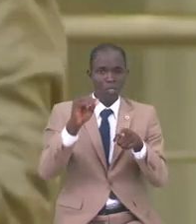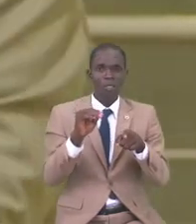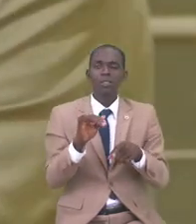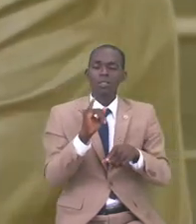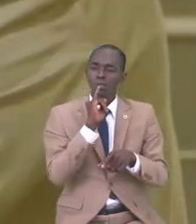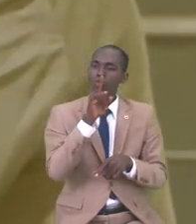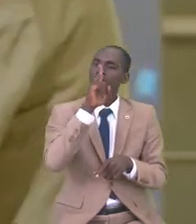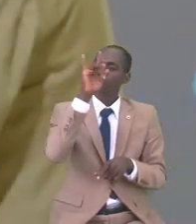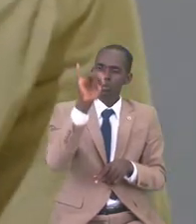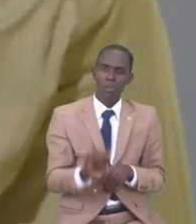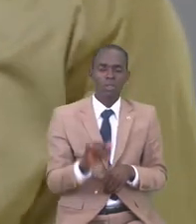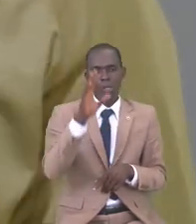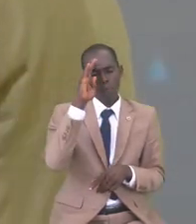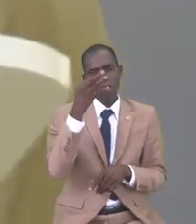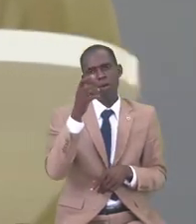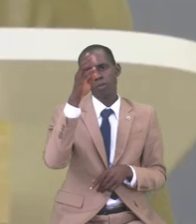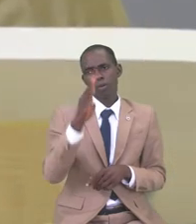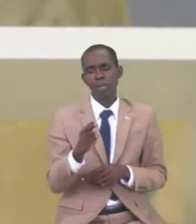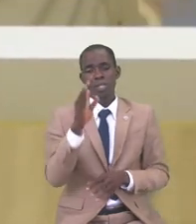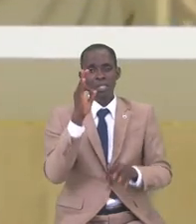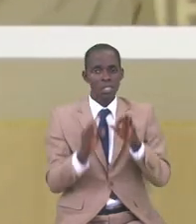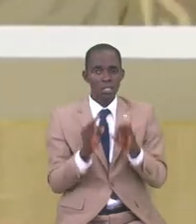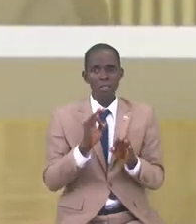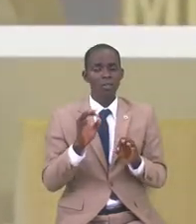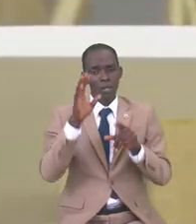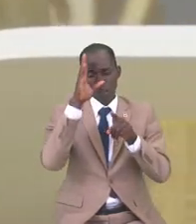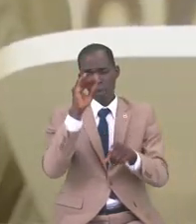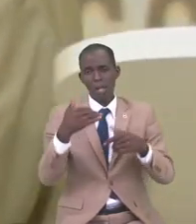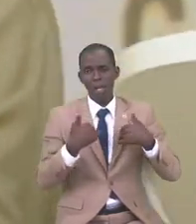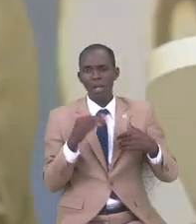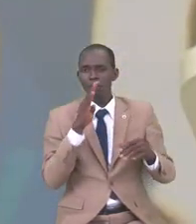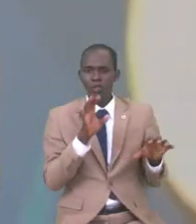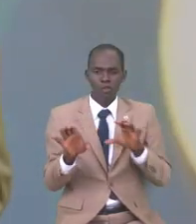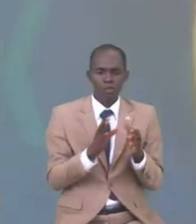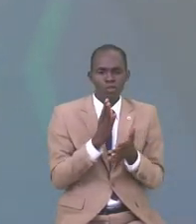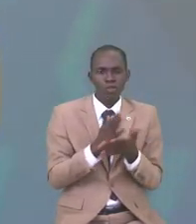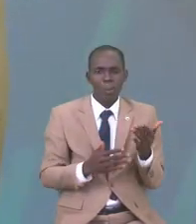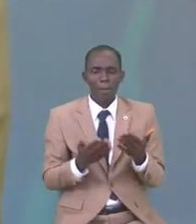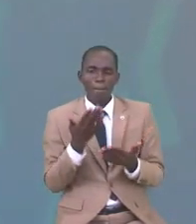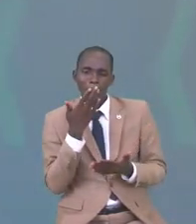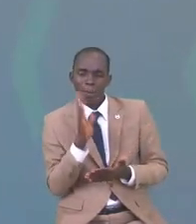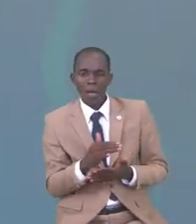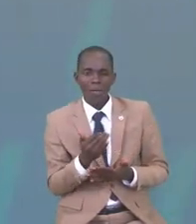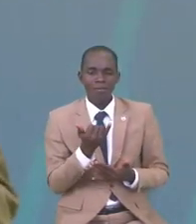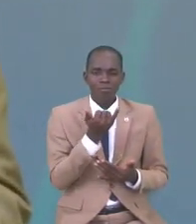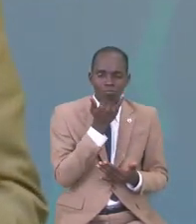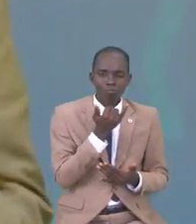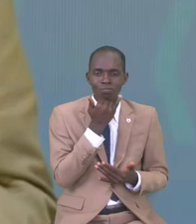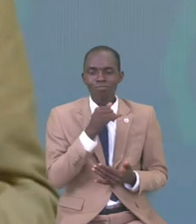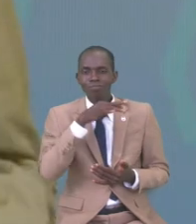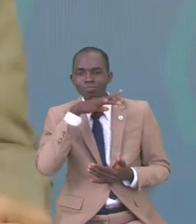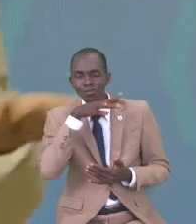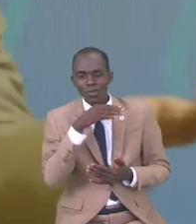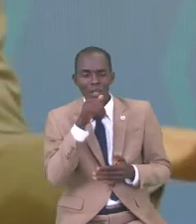If he had been doing any hanky-panky, any kind of thing that the public should not